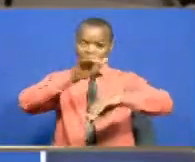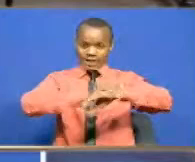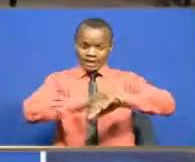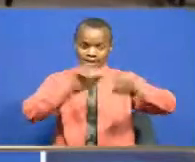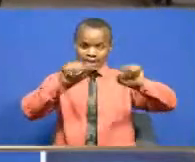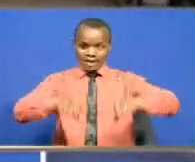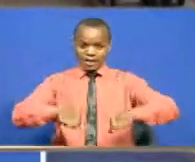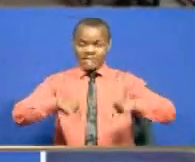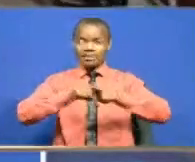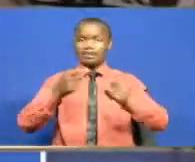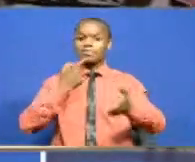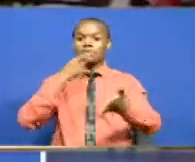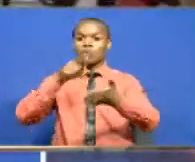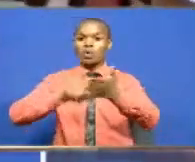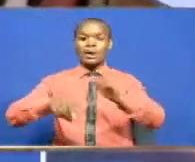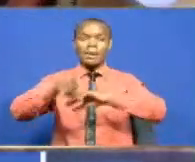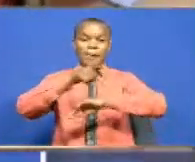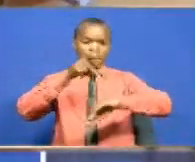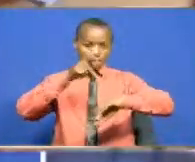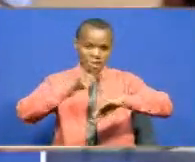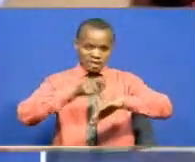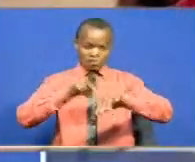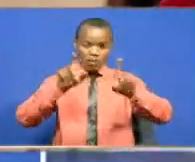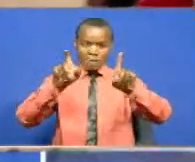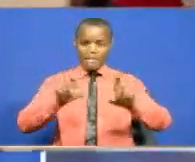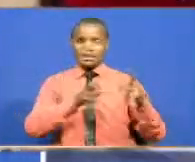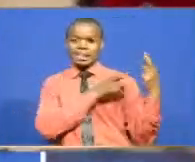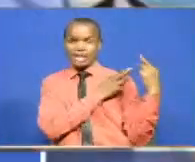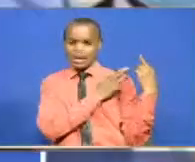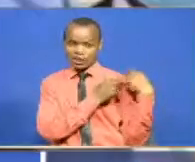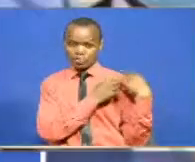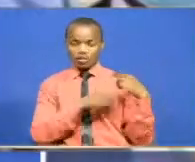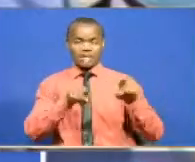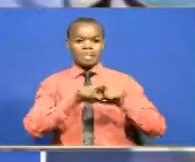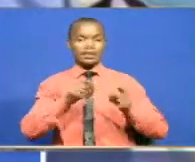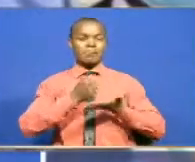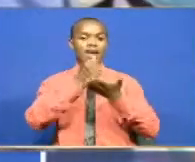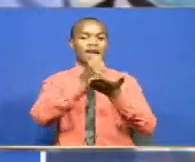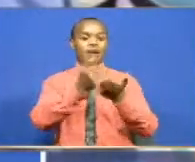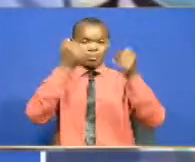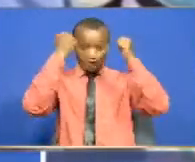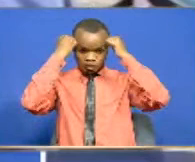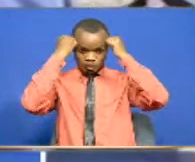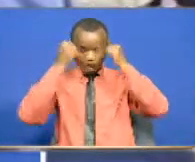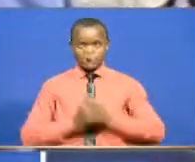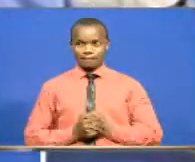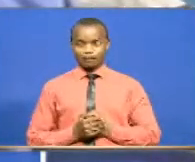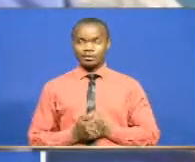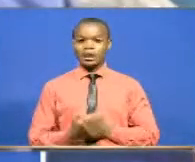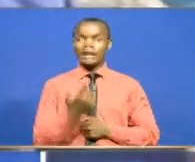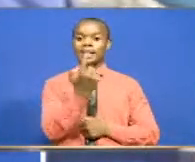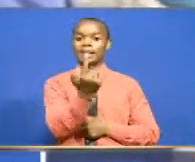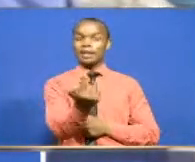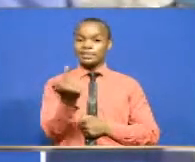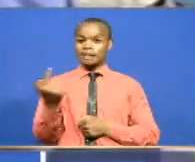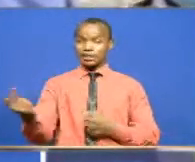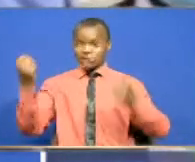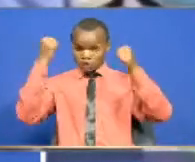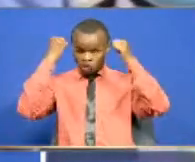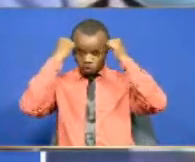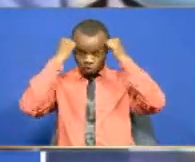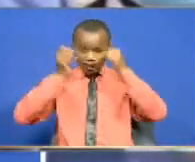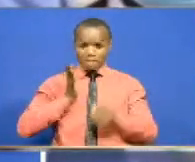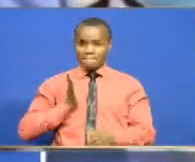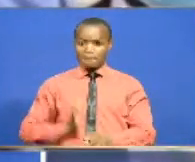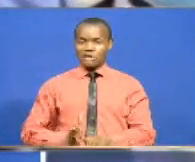head teachers should take responsibility and assist such learners. Every student must wear masks. That was my